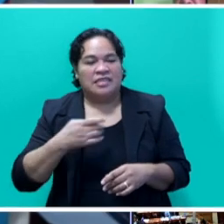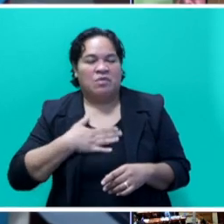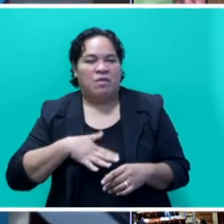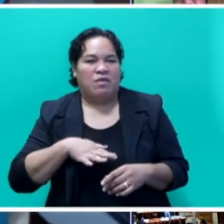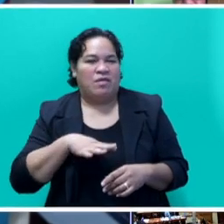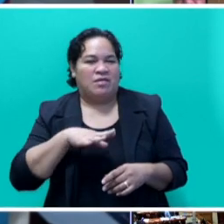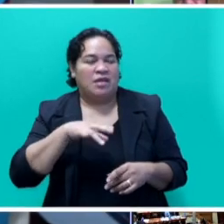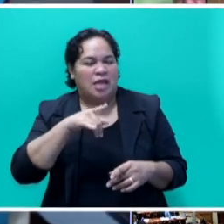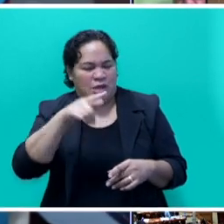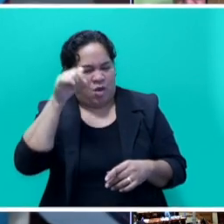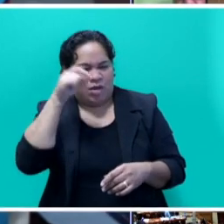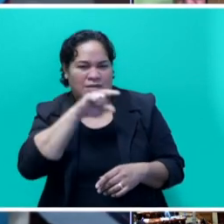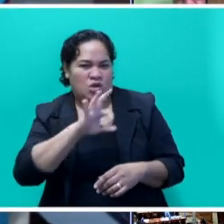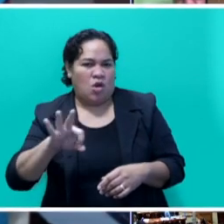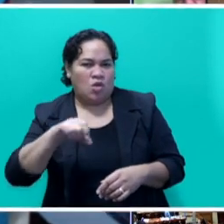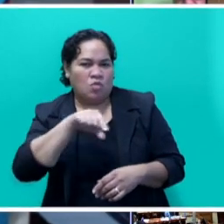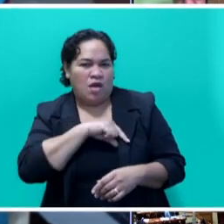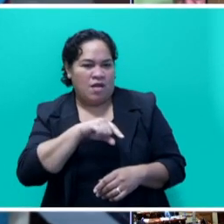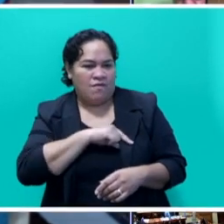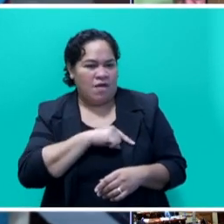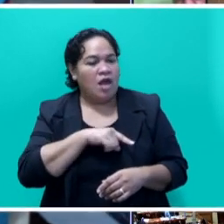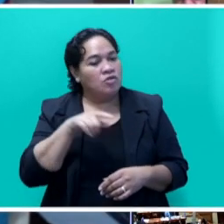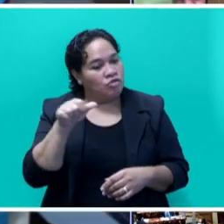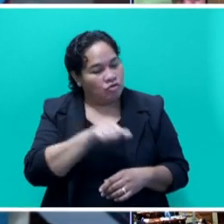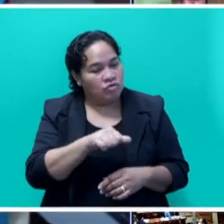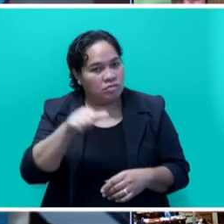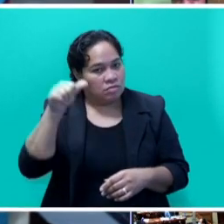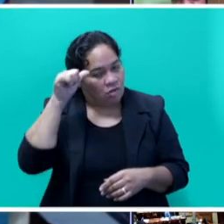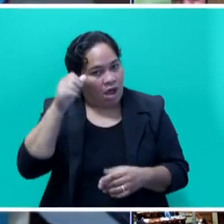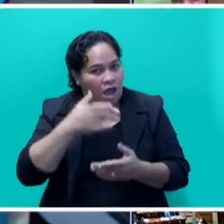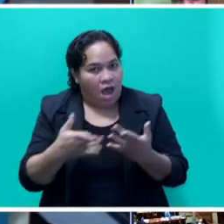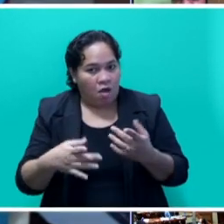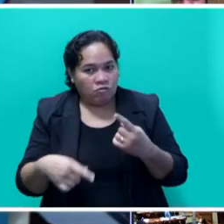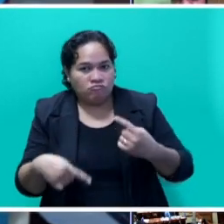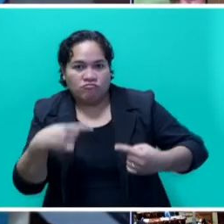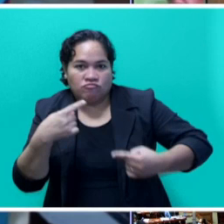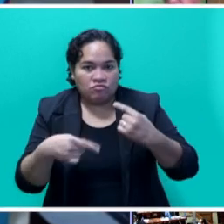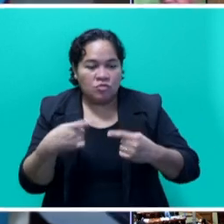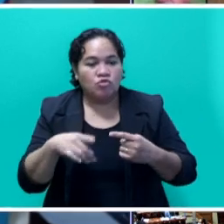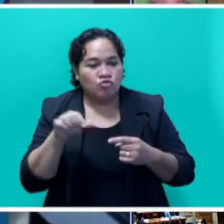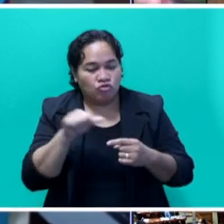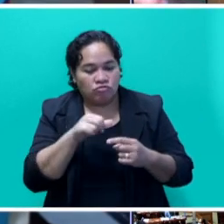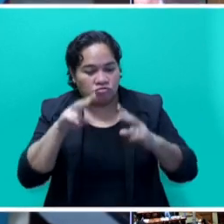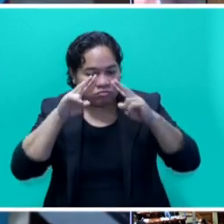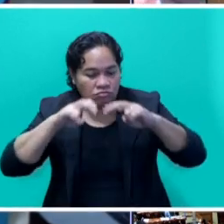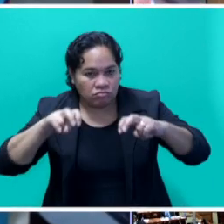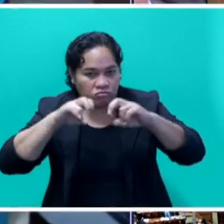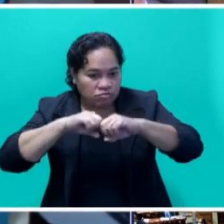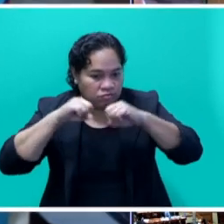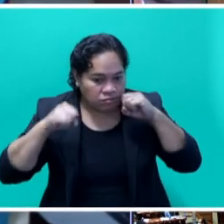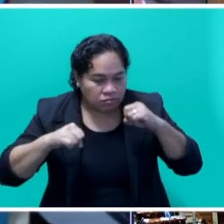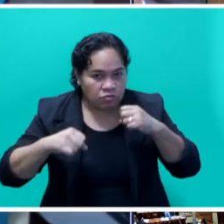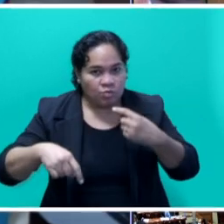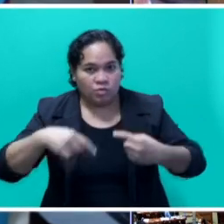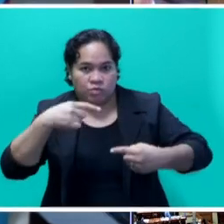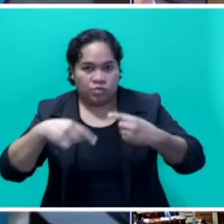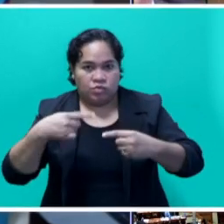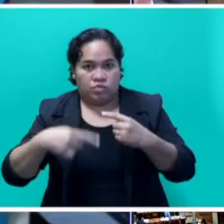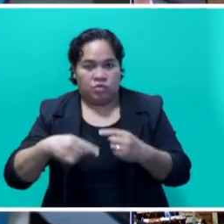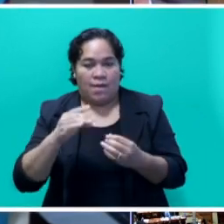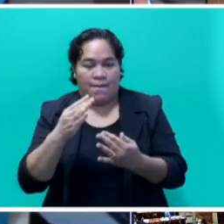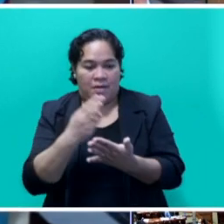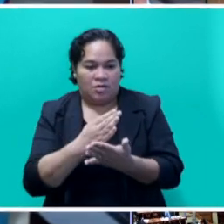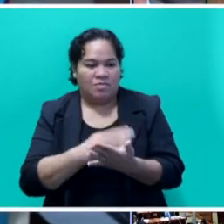qualified, capable of debating the measures in the budget. They knew they had no ideas to give the